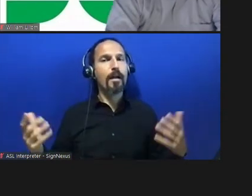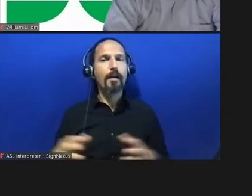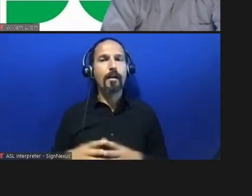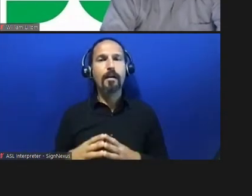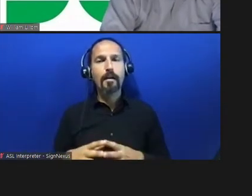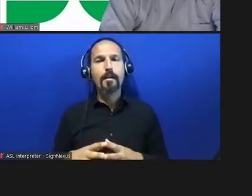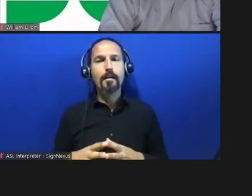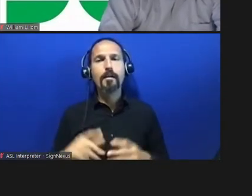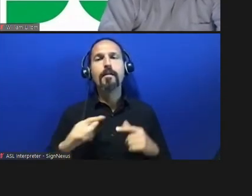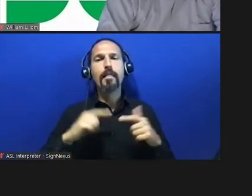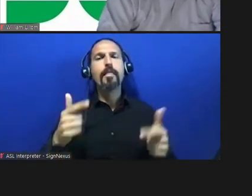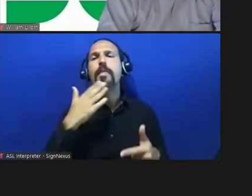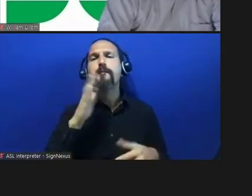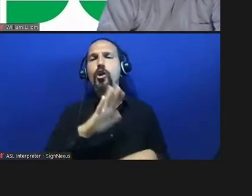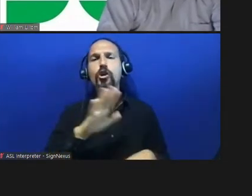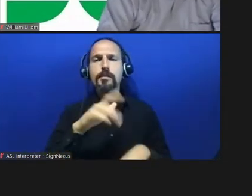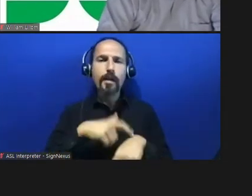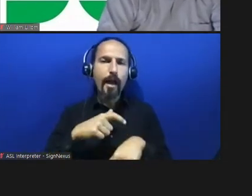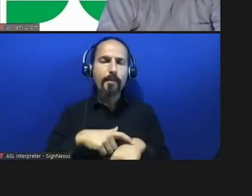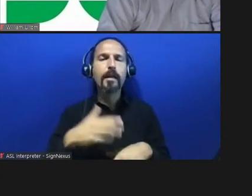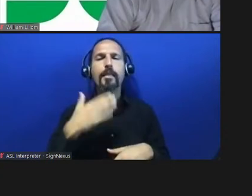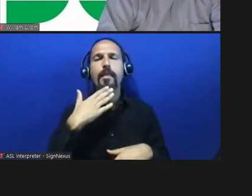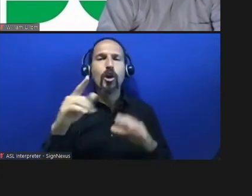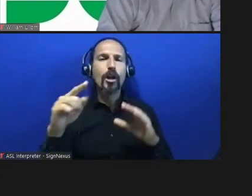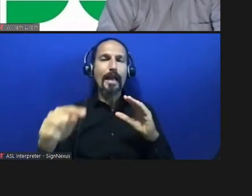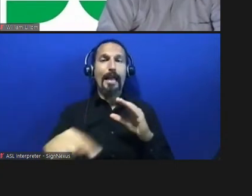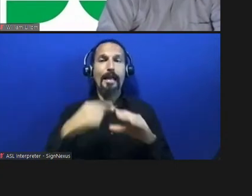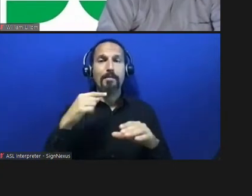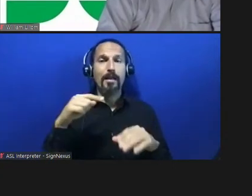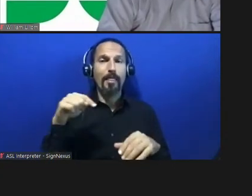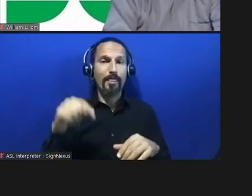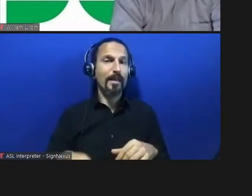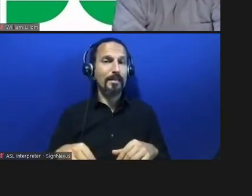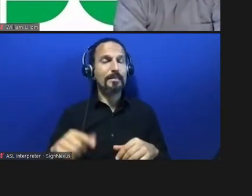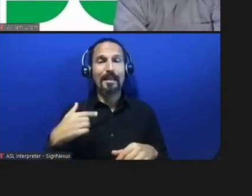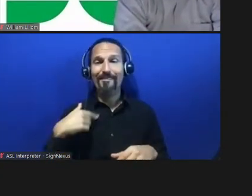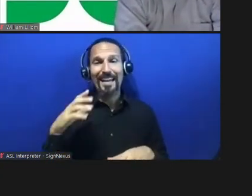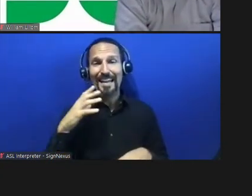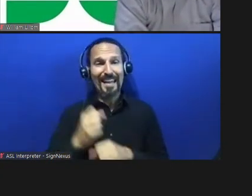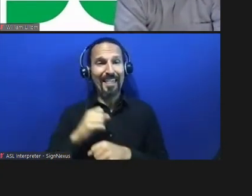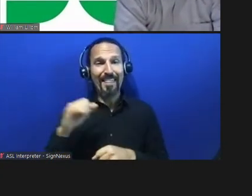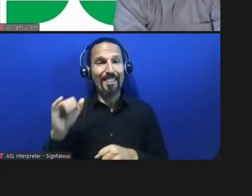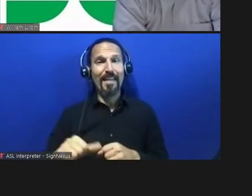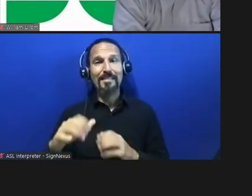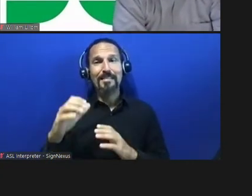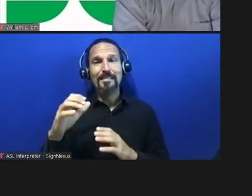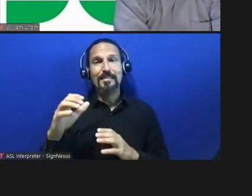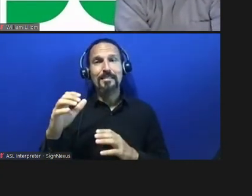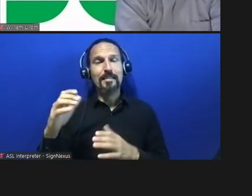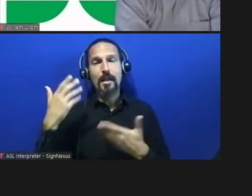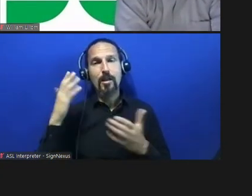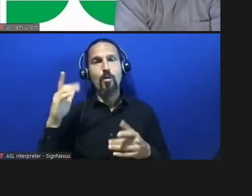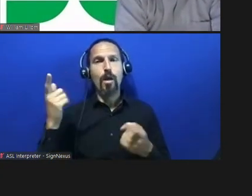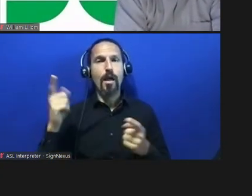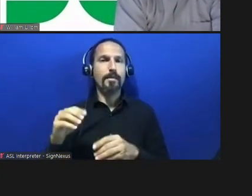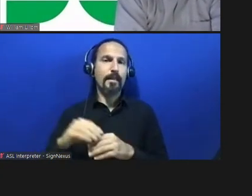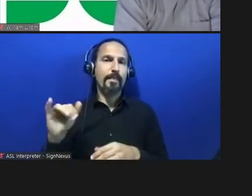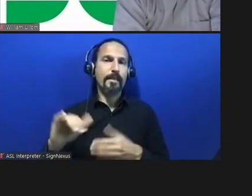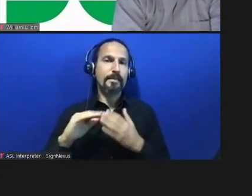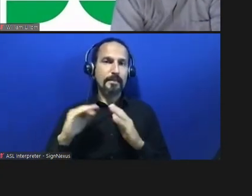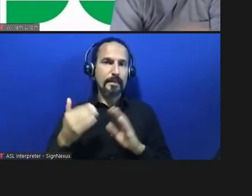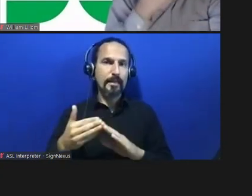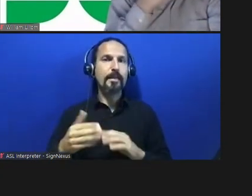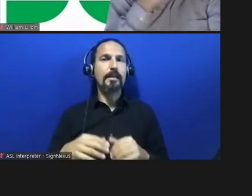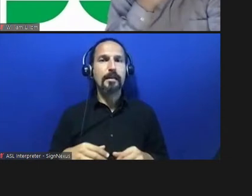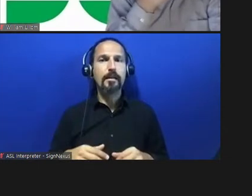back to anybody and thank you for the time thank you for emailing me this text because if I didn't get this text I wouldn't know what was going on in the city and